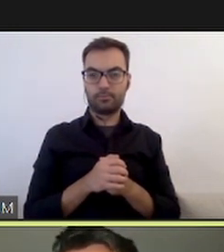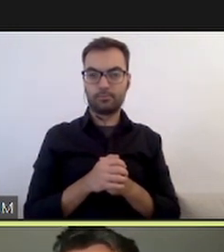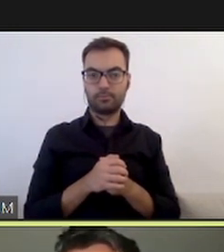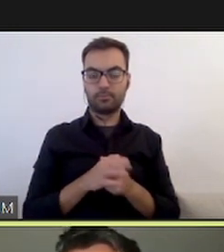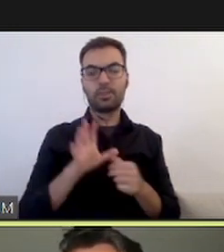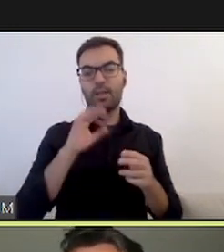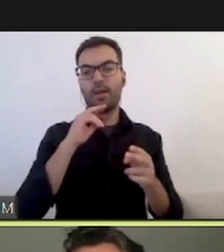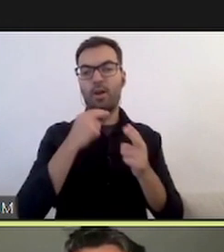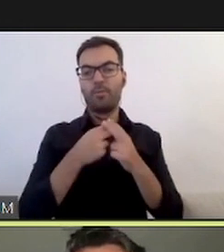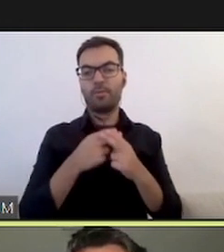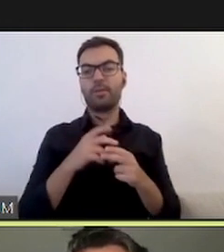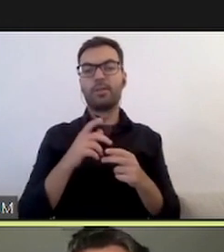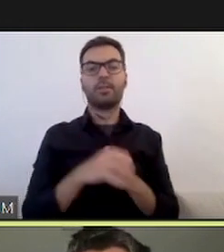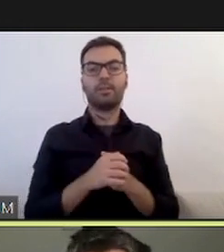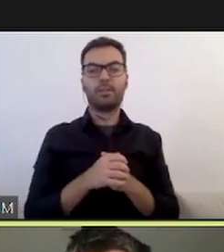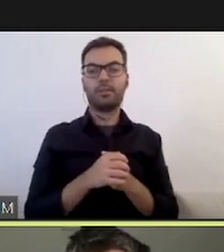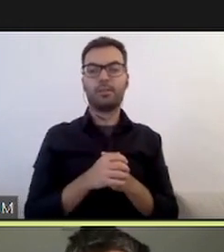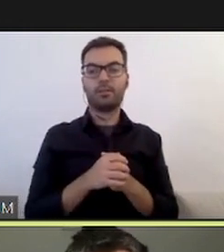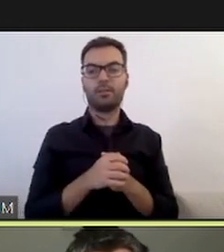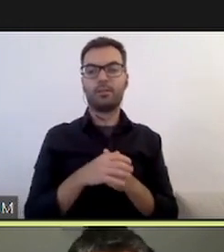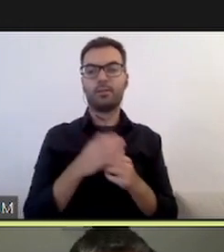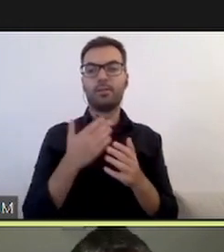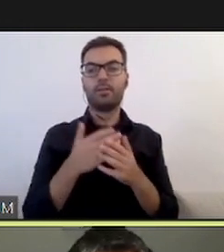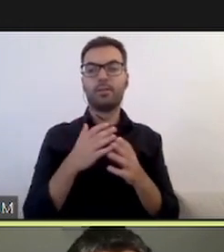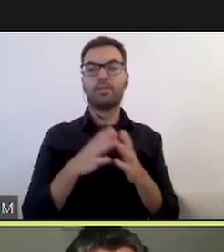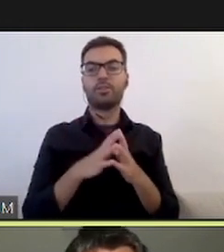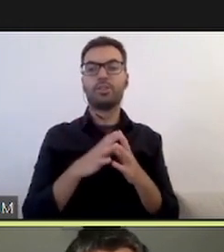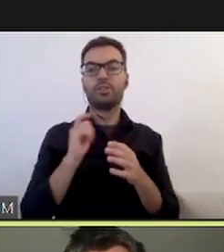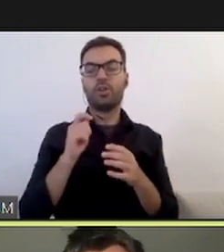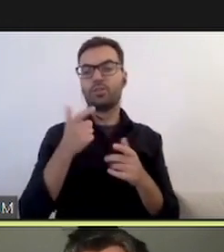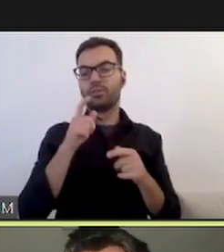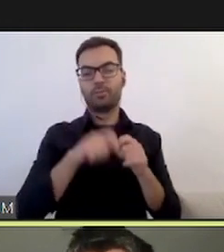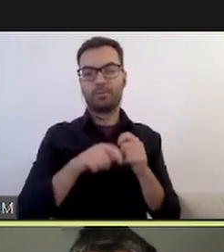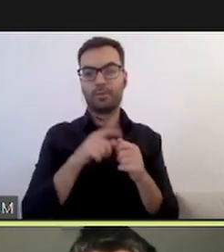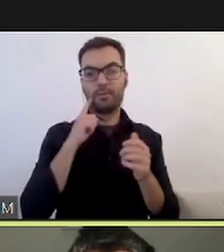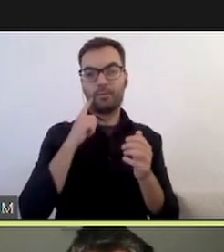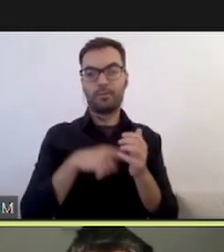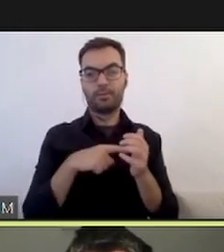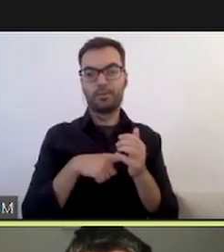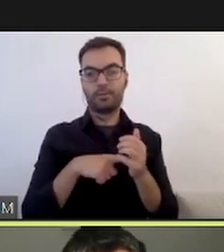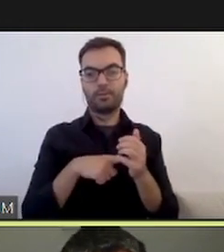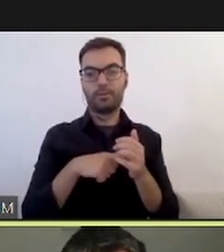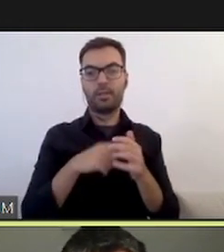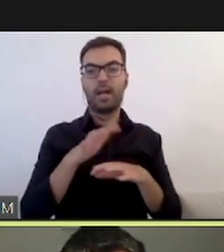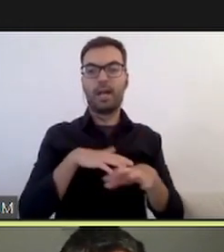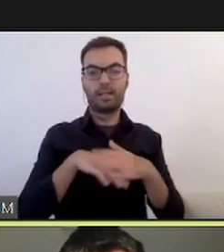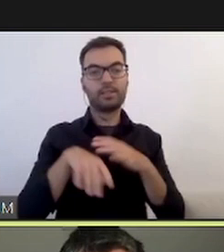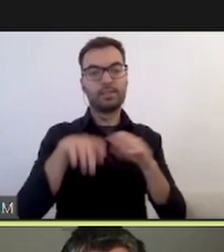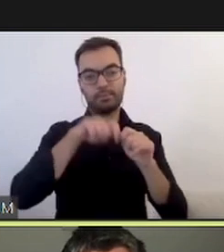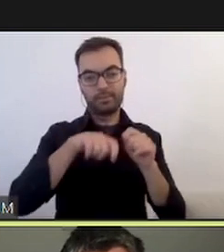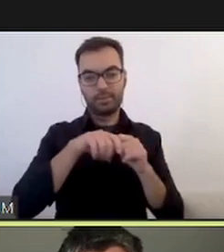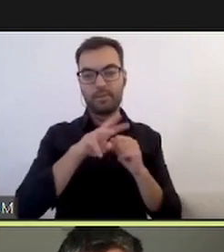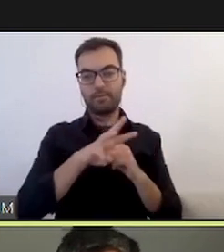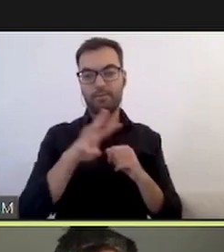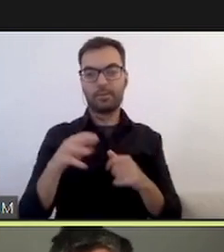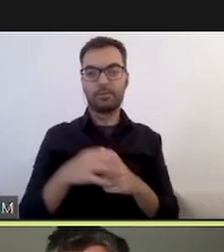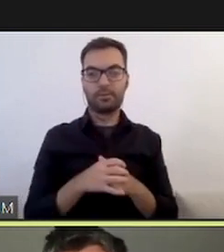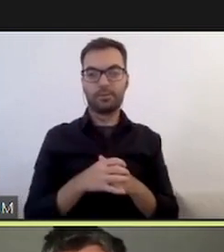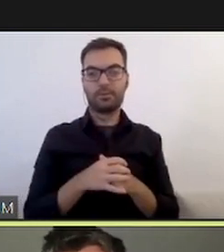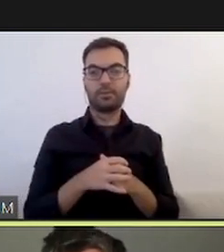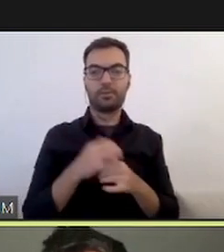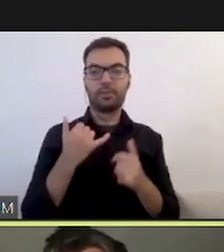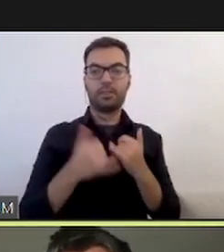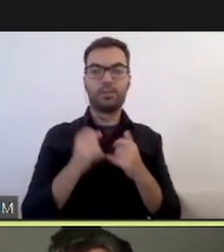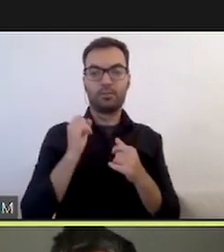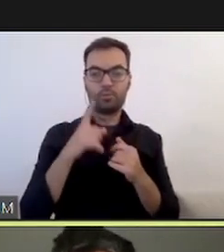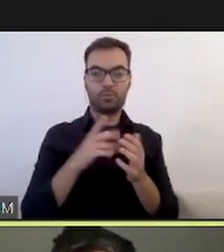some question. What takes the 10 hours to validate page? For example, this manual checking of the page. Because if you're having,